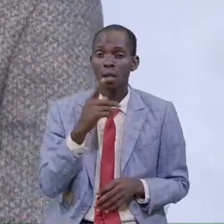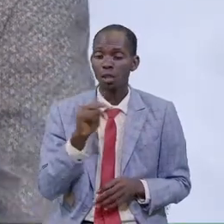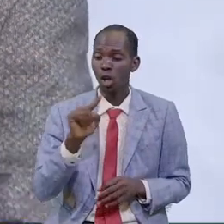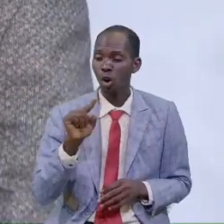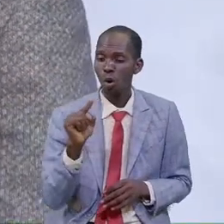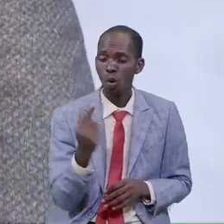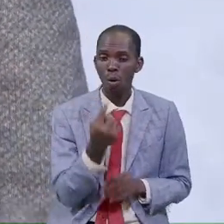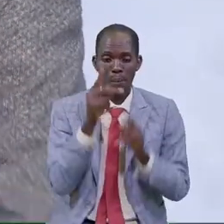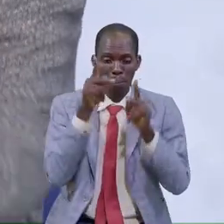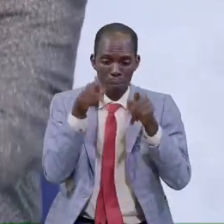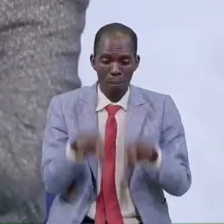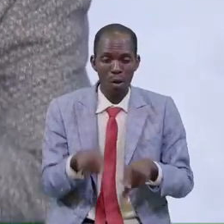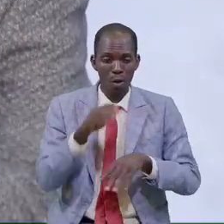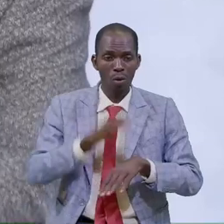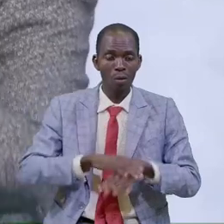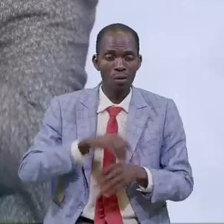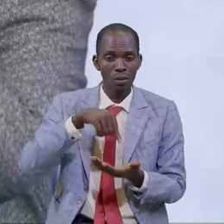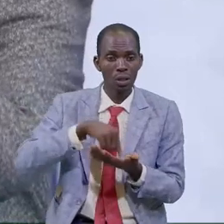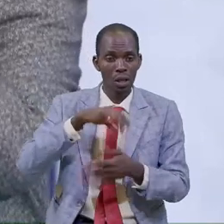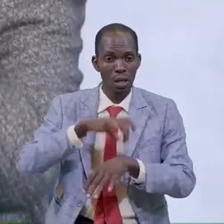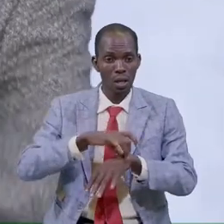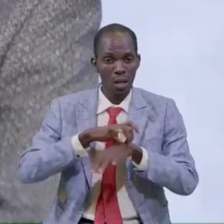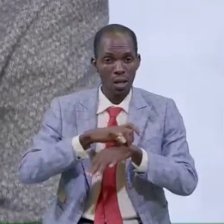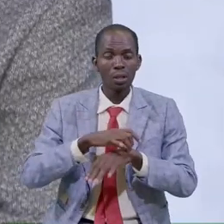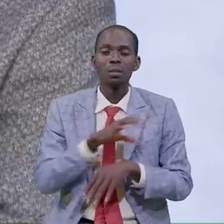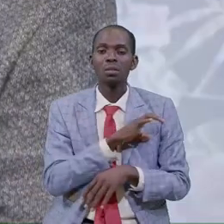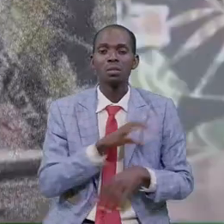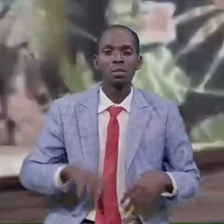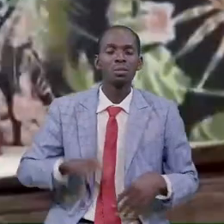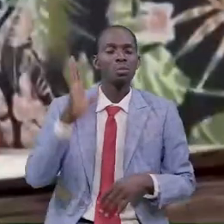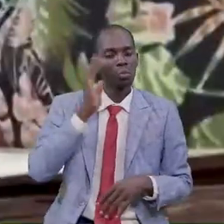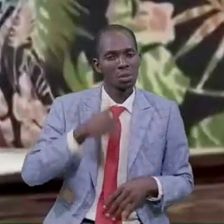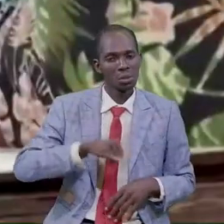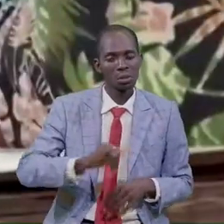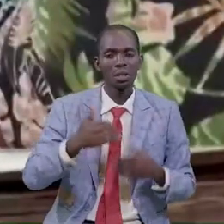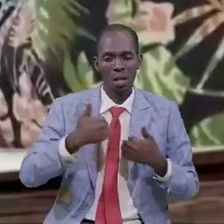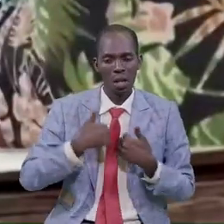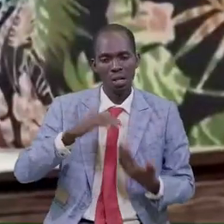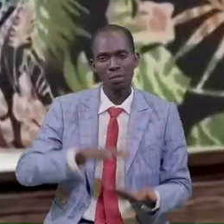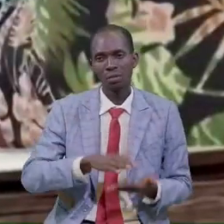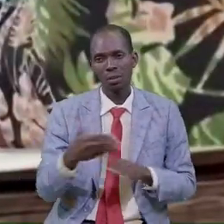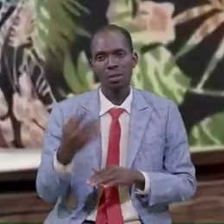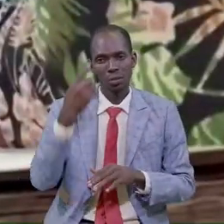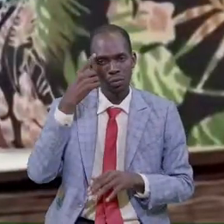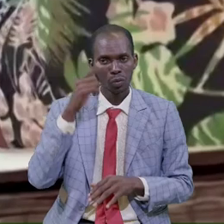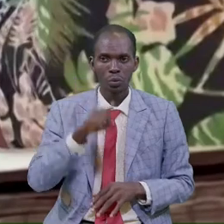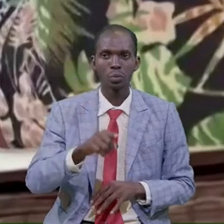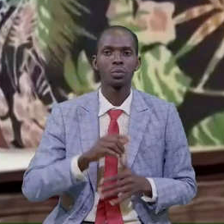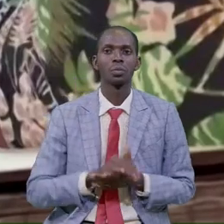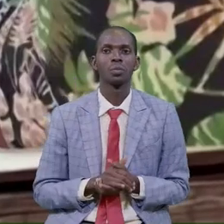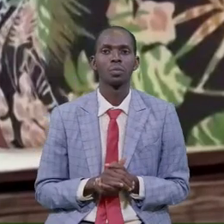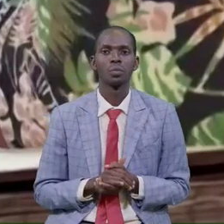on earth, si Christ would still have died for you. Christ va toujours mourir pour vous.